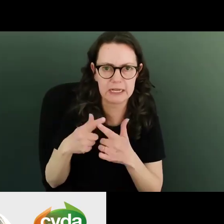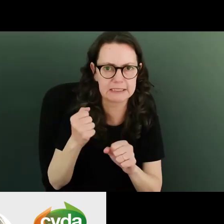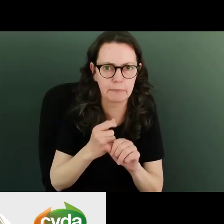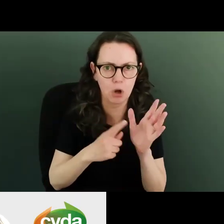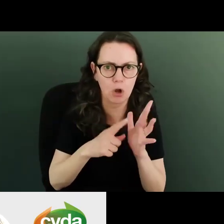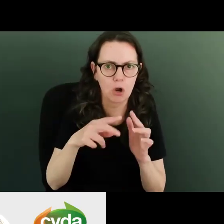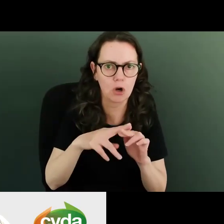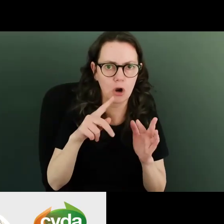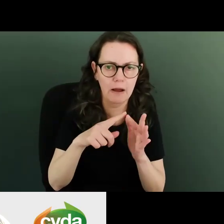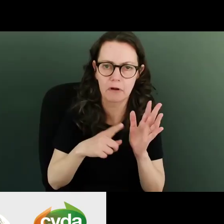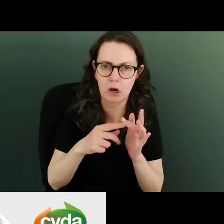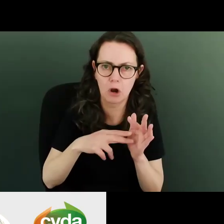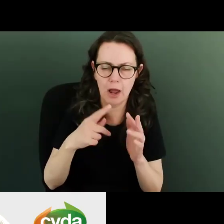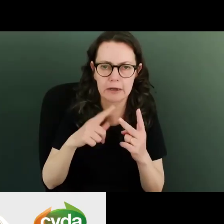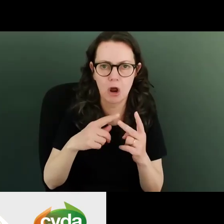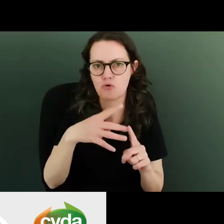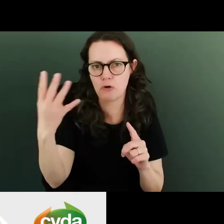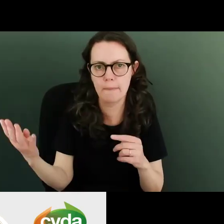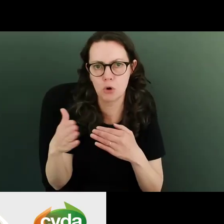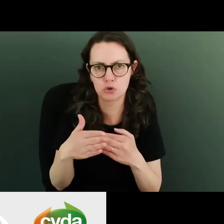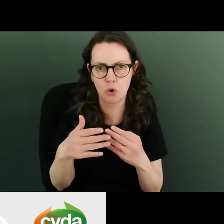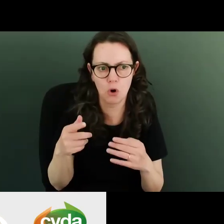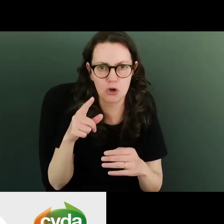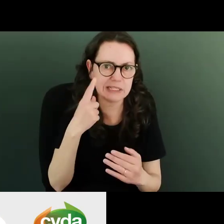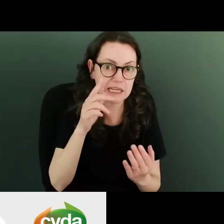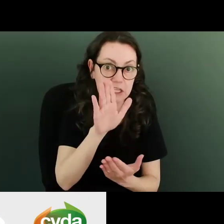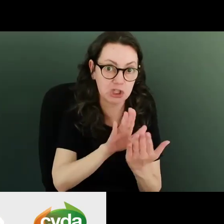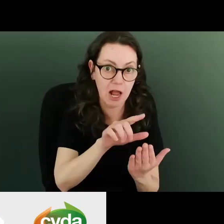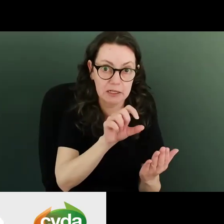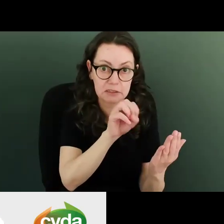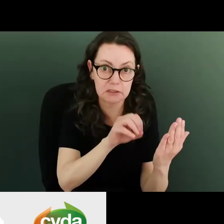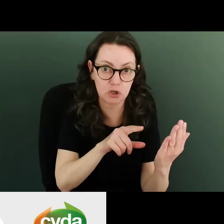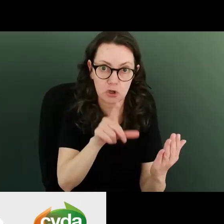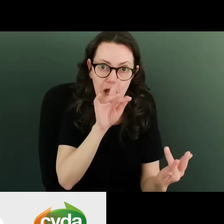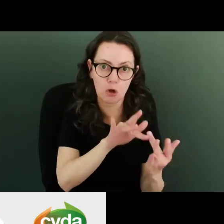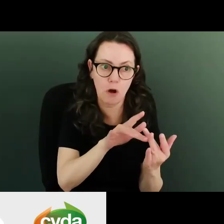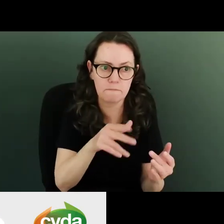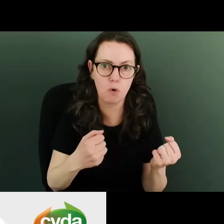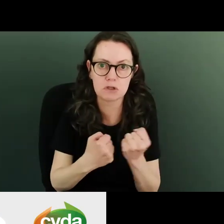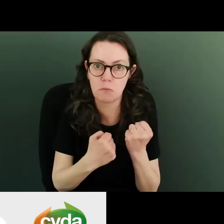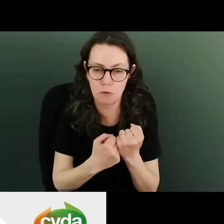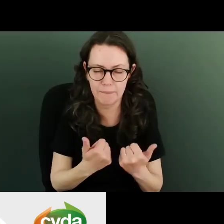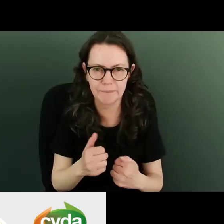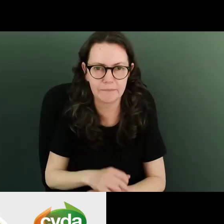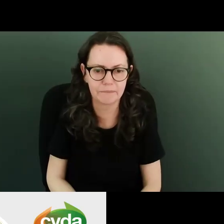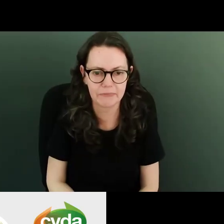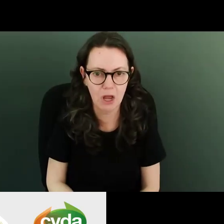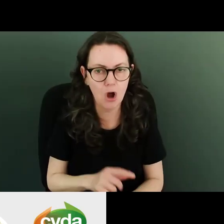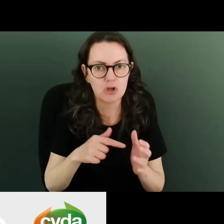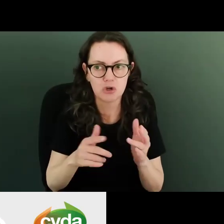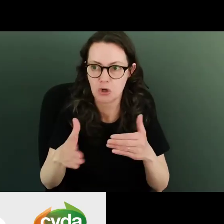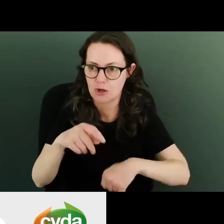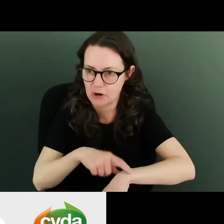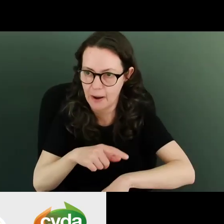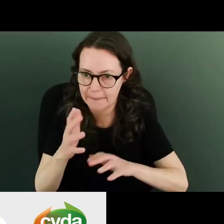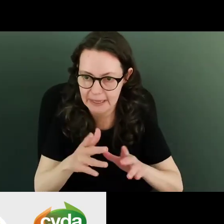as Lifeline and Rainbow Door. And my colleague will post those in the chat soon as well. But again, wrap up.